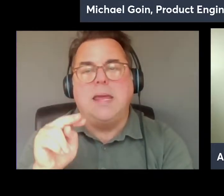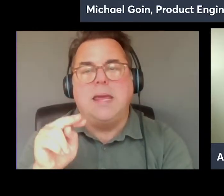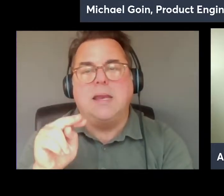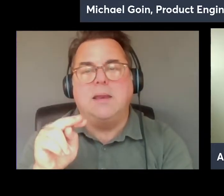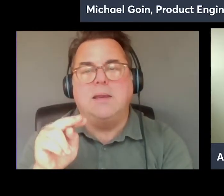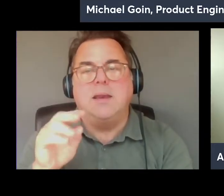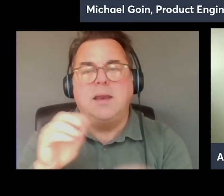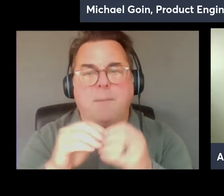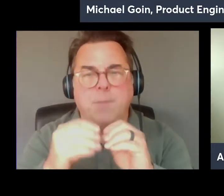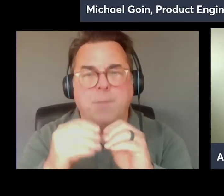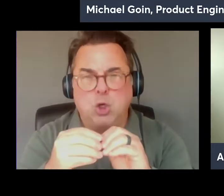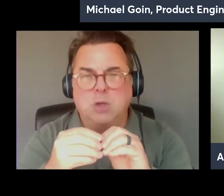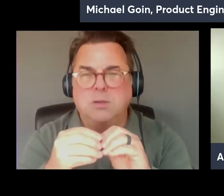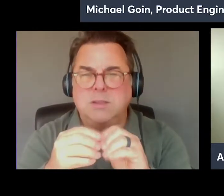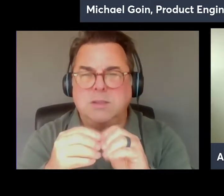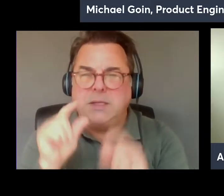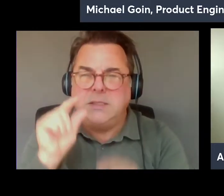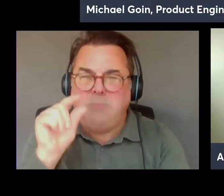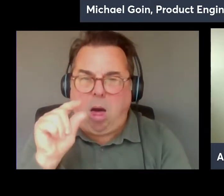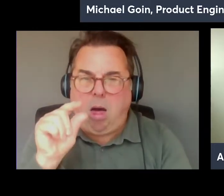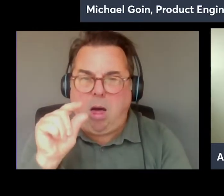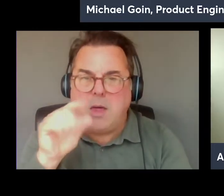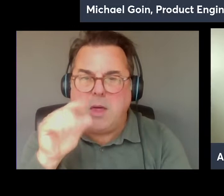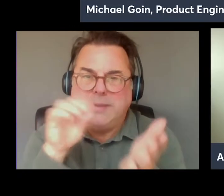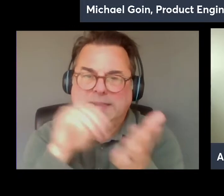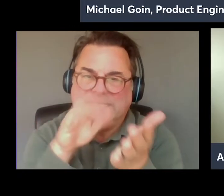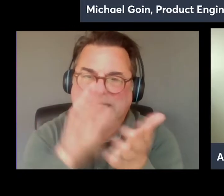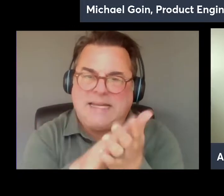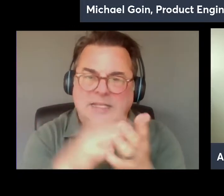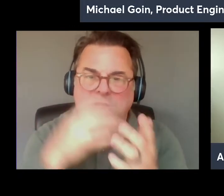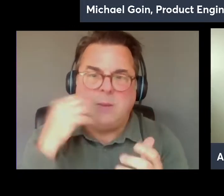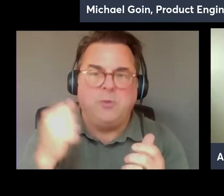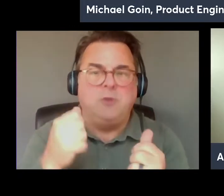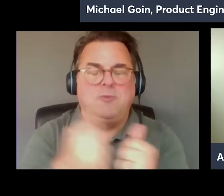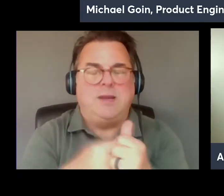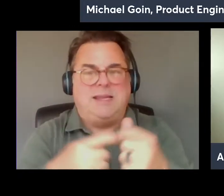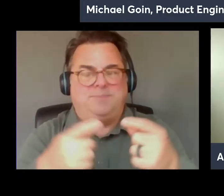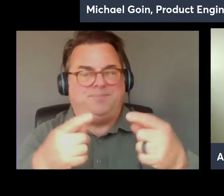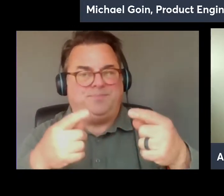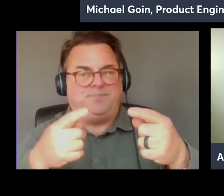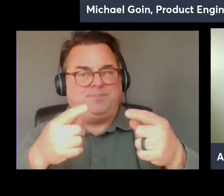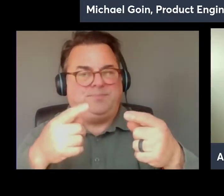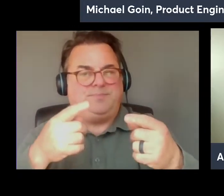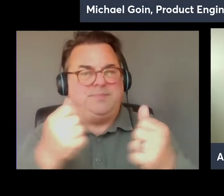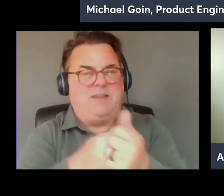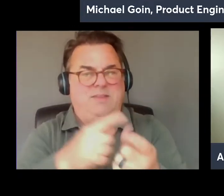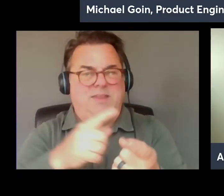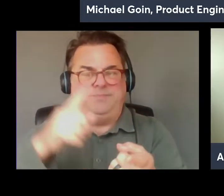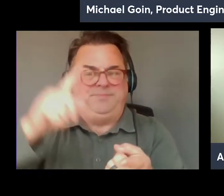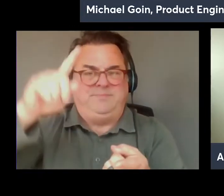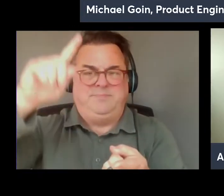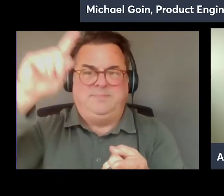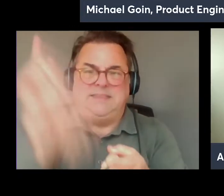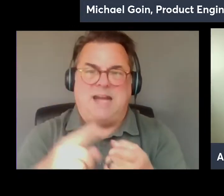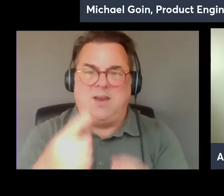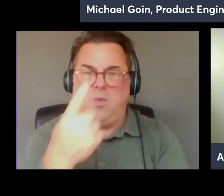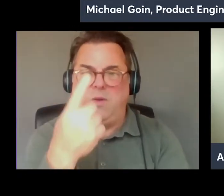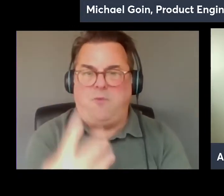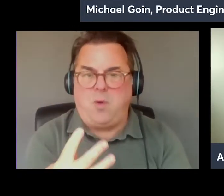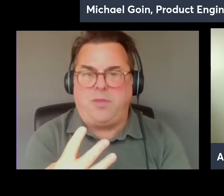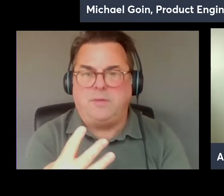just cut everything down by a quarter in terms of all the memory you need. And there's even hardware to have